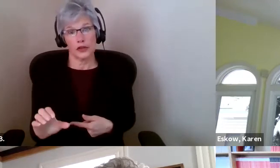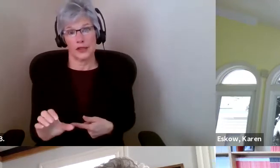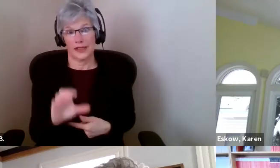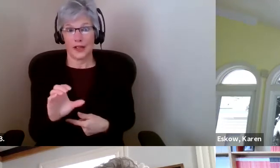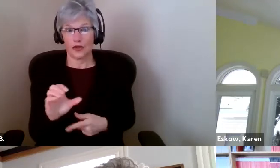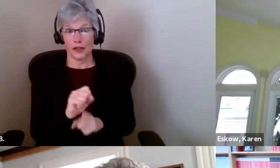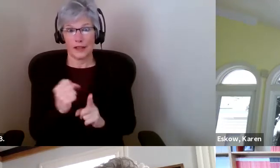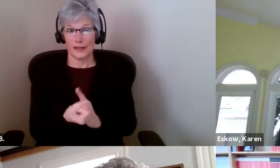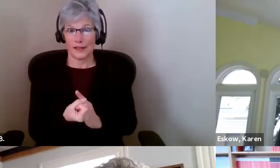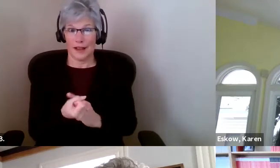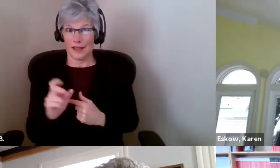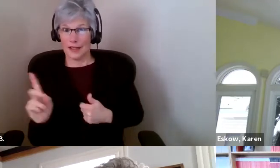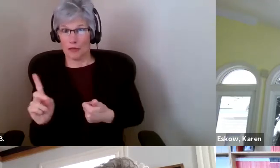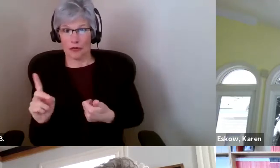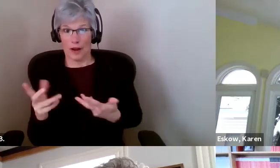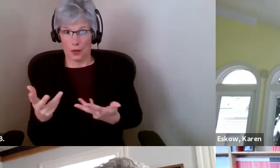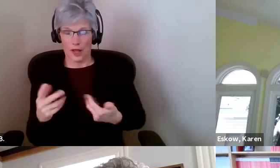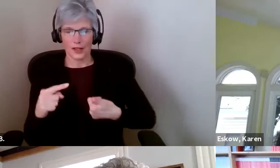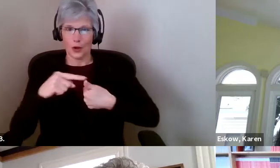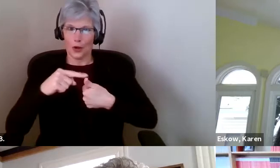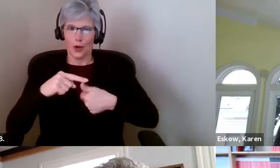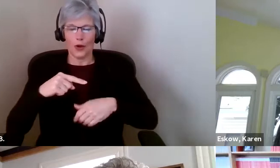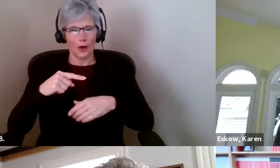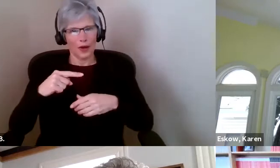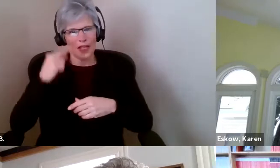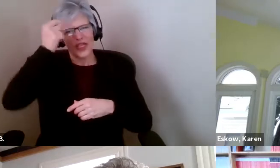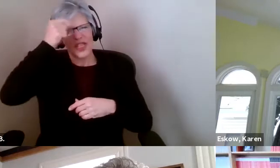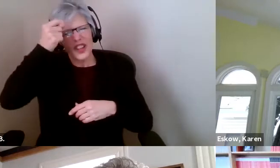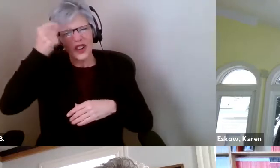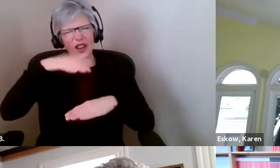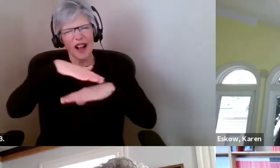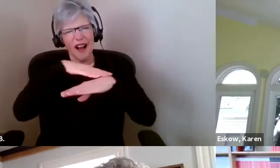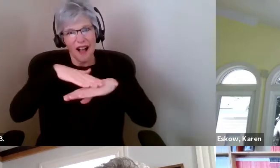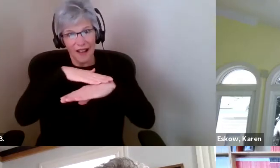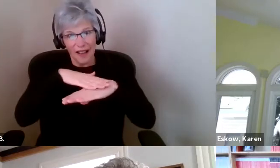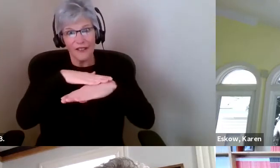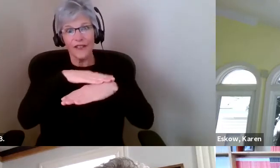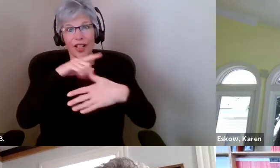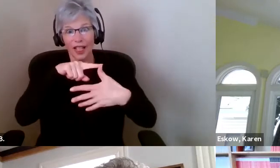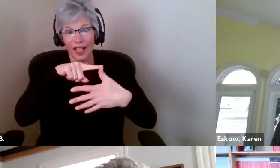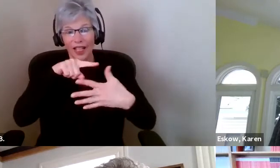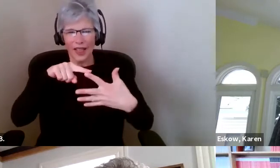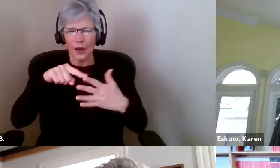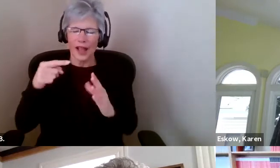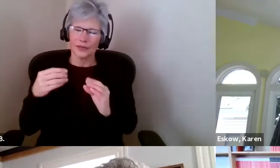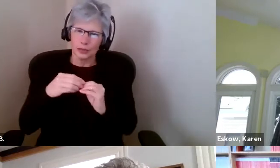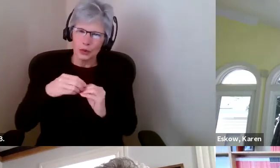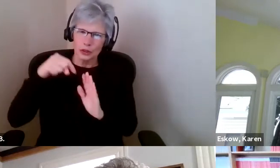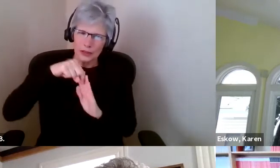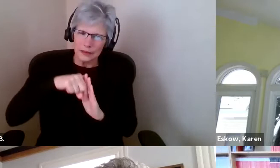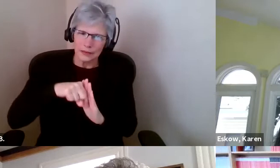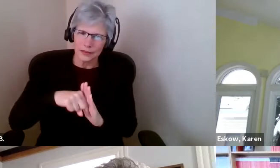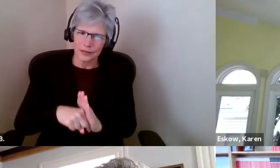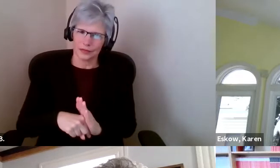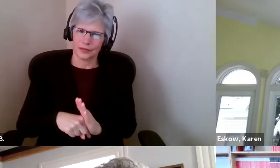very theoretical high level, which we're all very good at, but then now let's start coming down into the sort of concrete reality, even